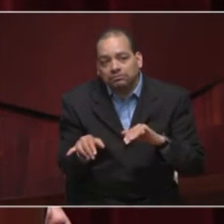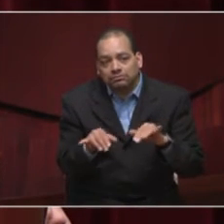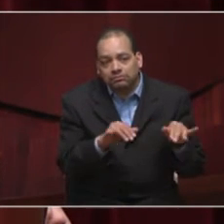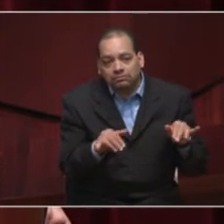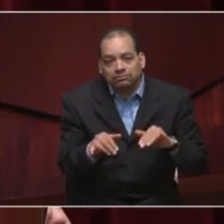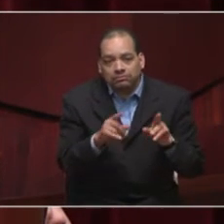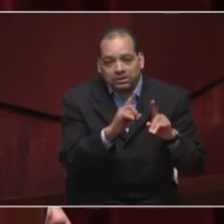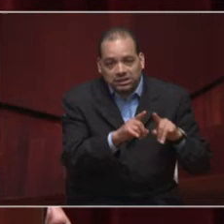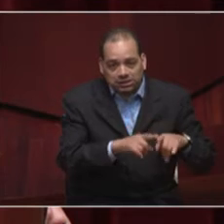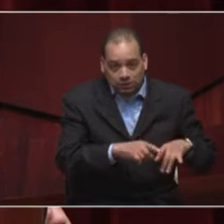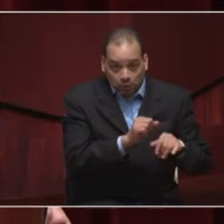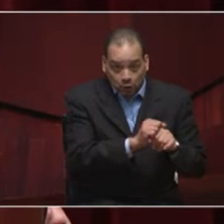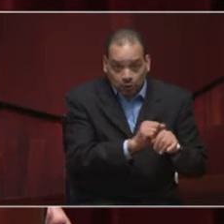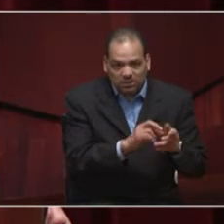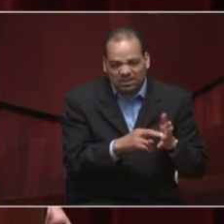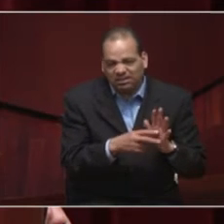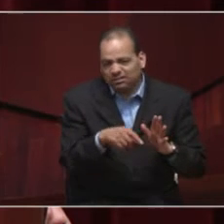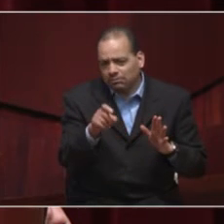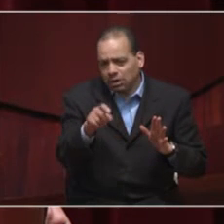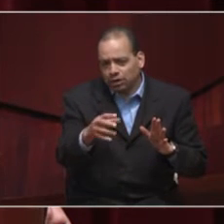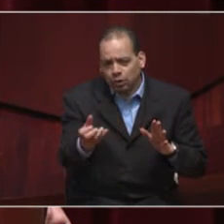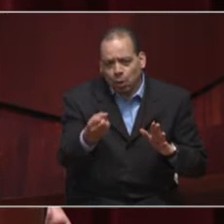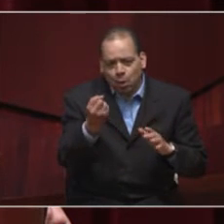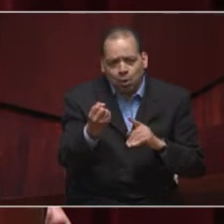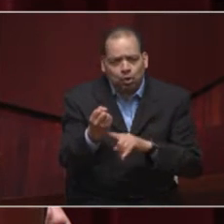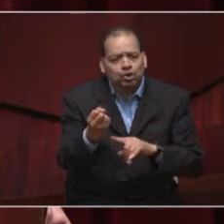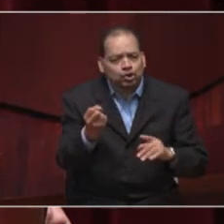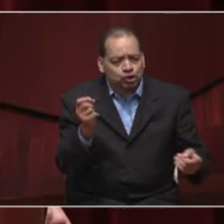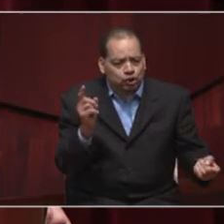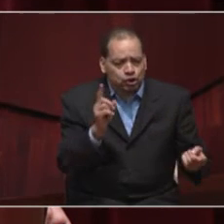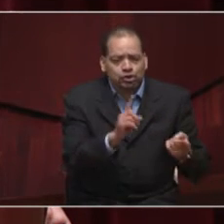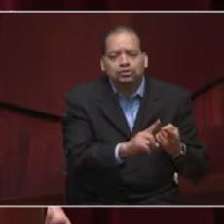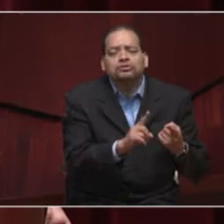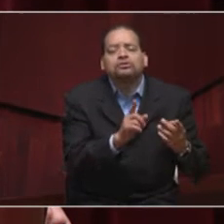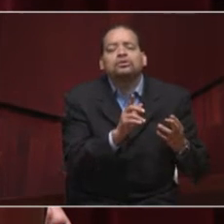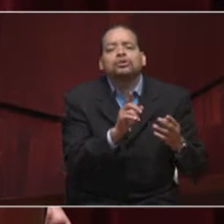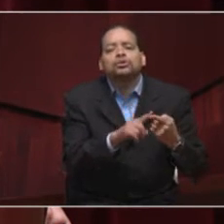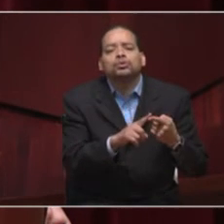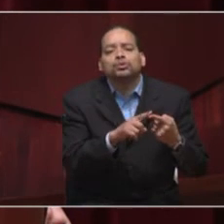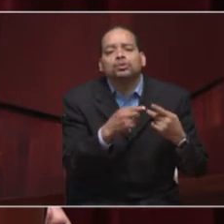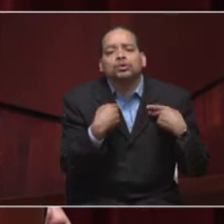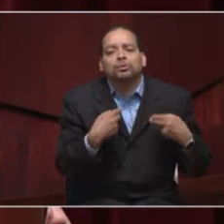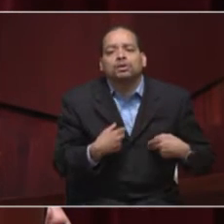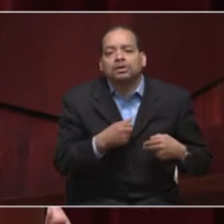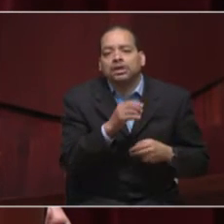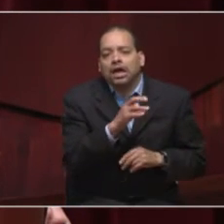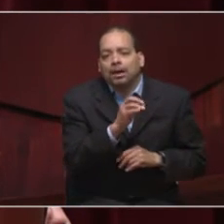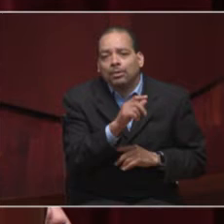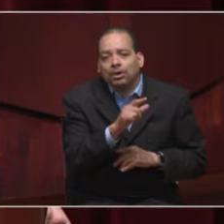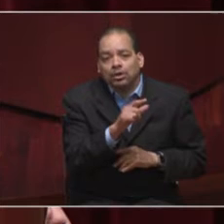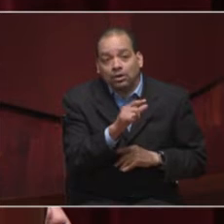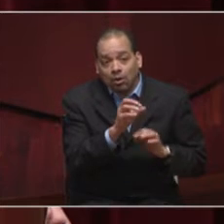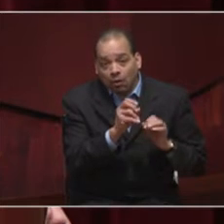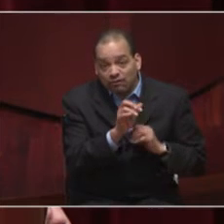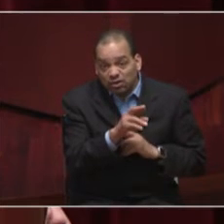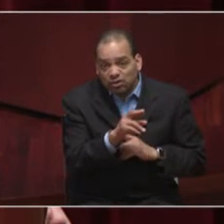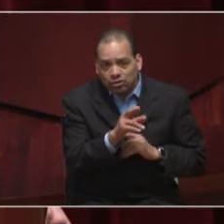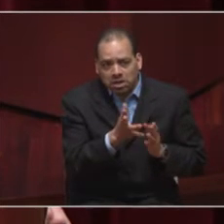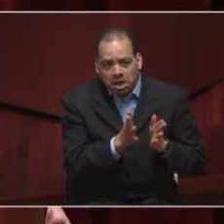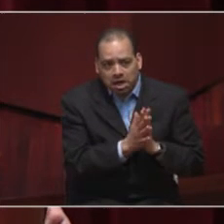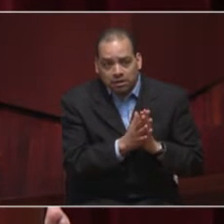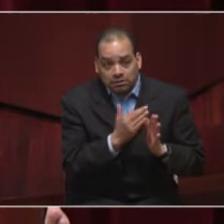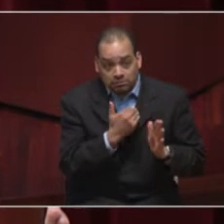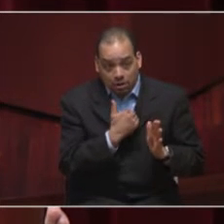that's when you have to really check with your human capital offices to see if the bulk of what you're doing would